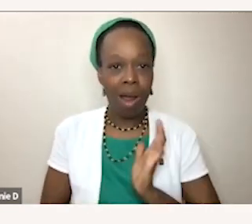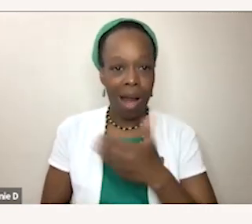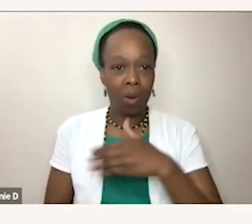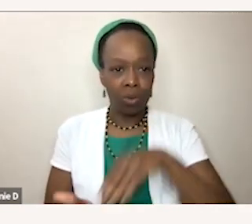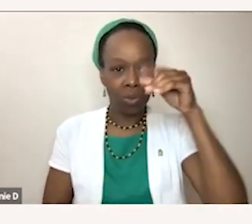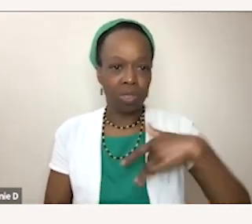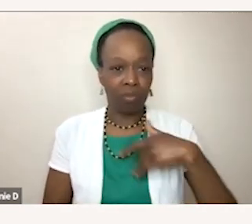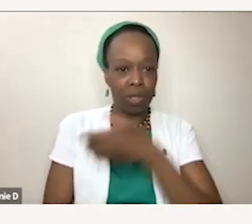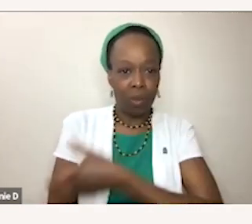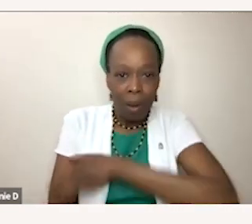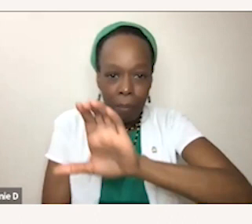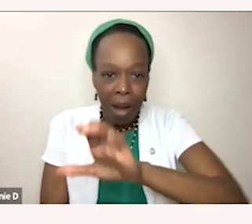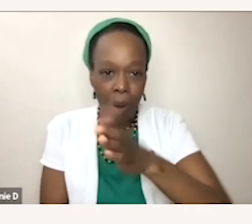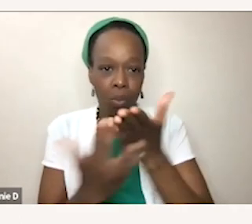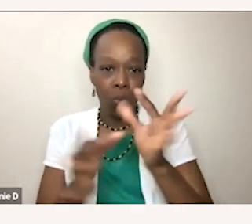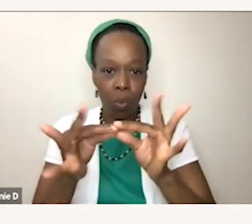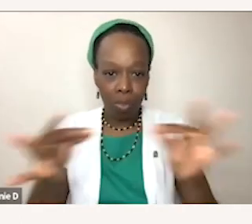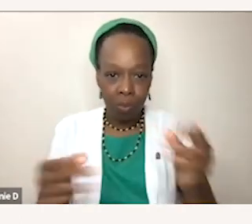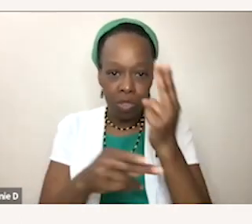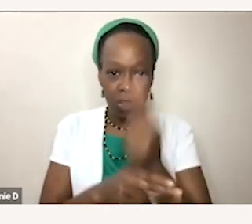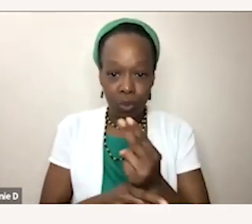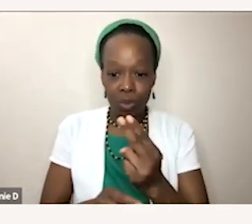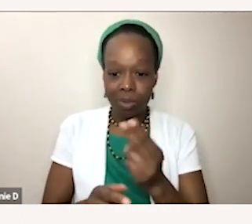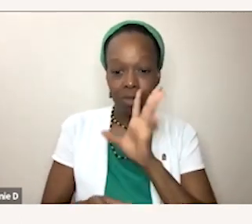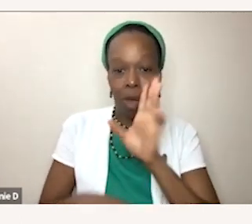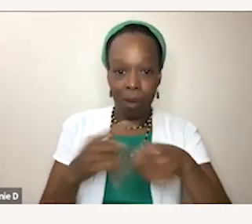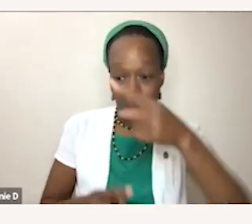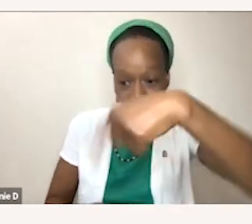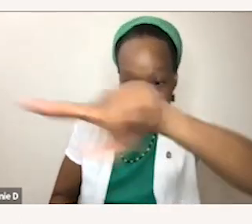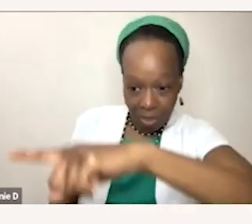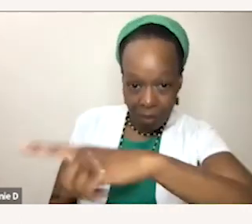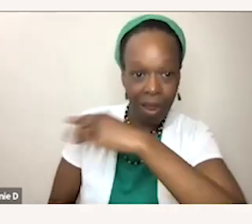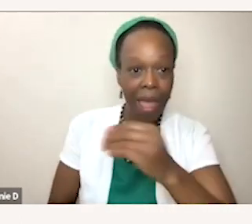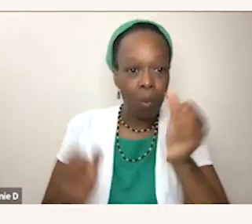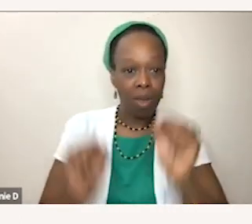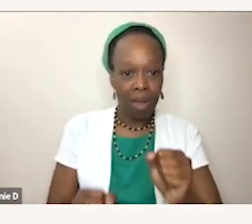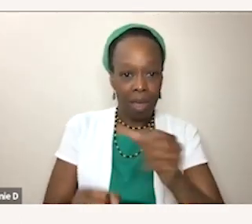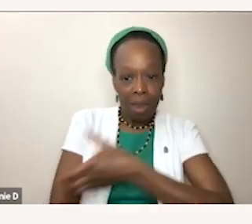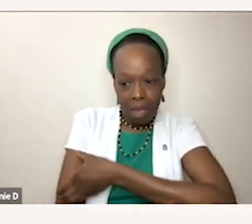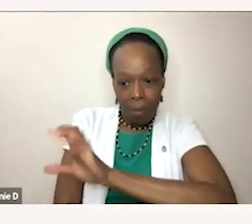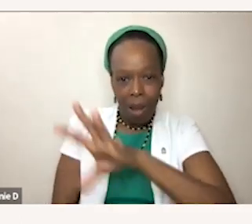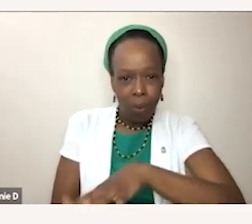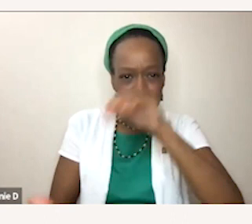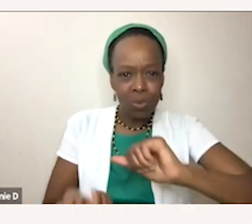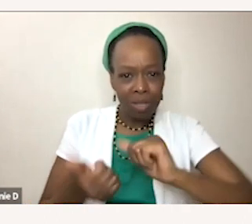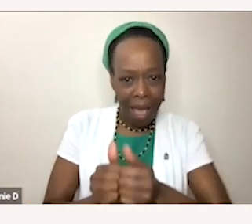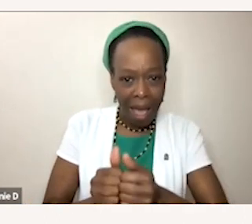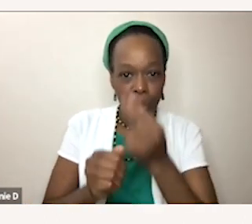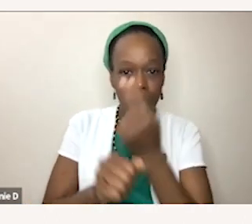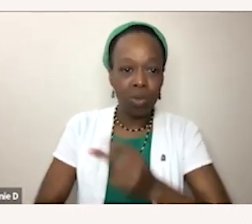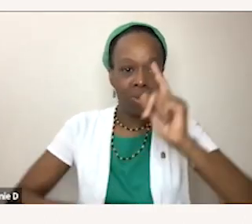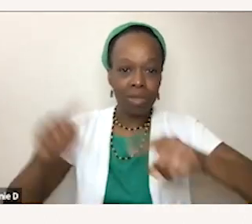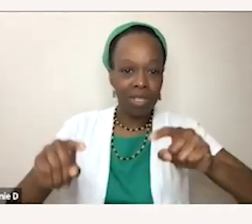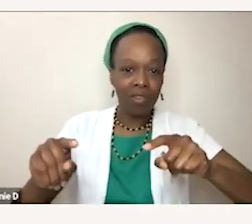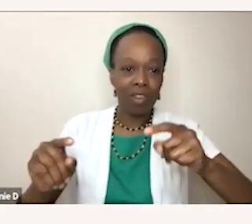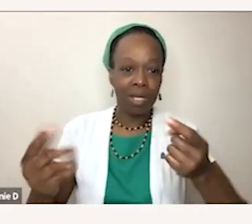language that's used in reference to them. And we can empower students by using a variety of combination of person-first language and identity-first language.